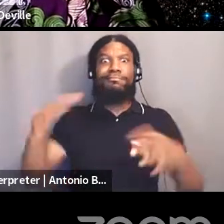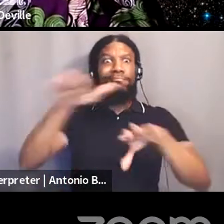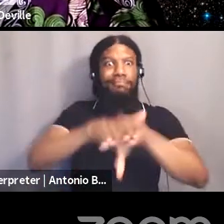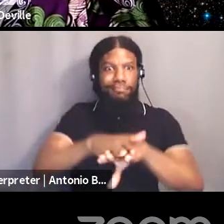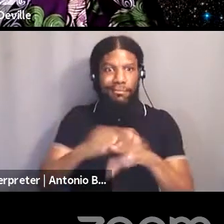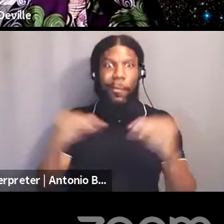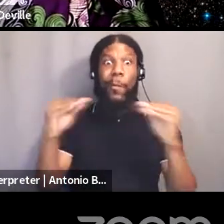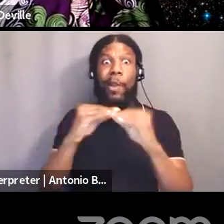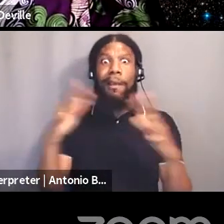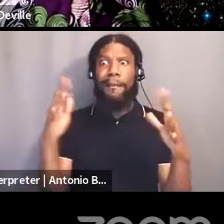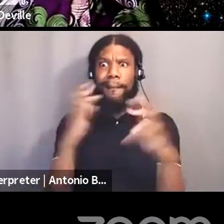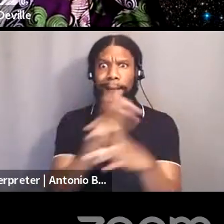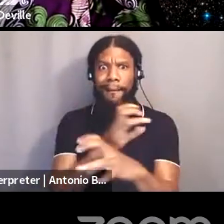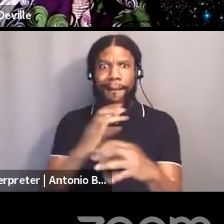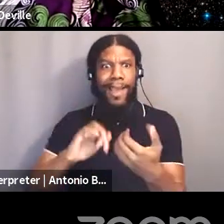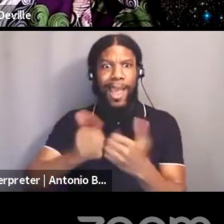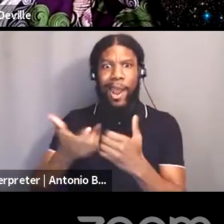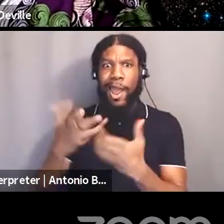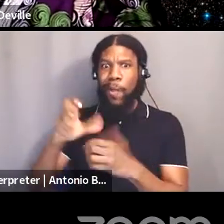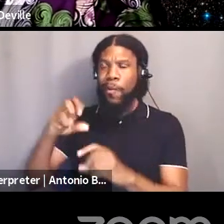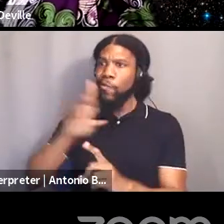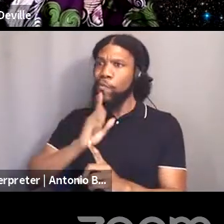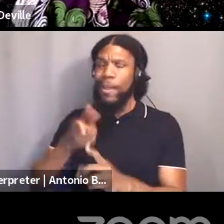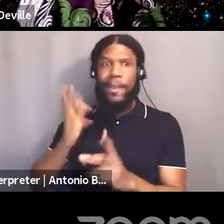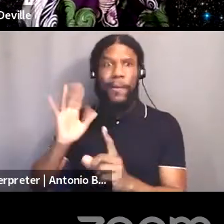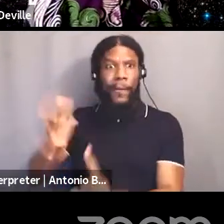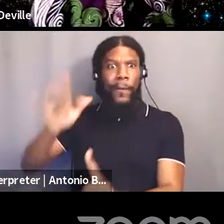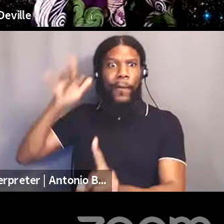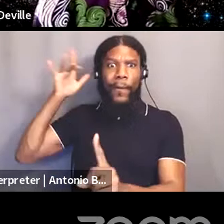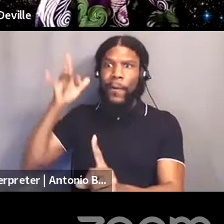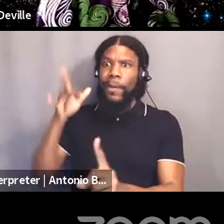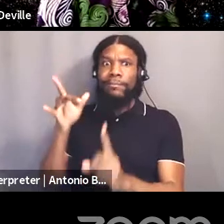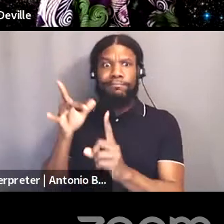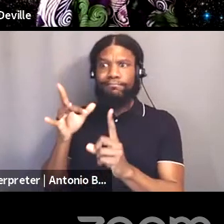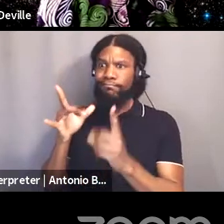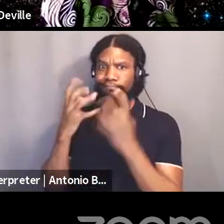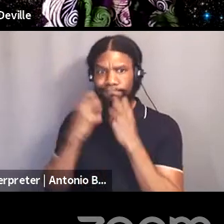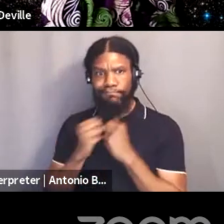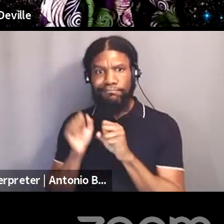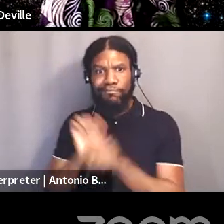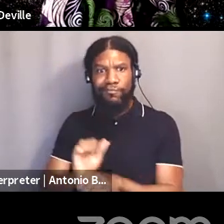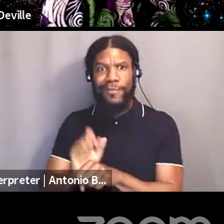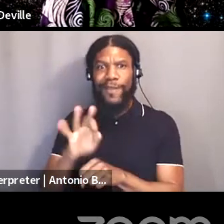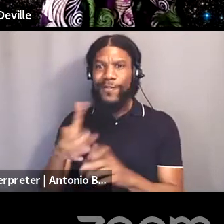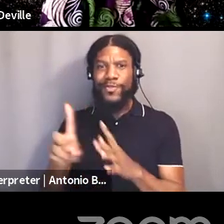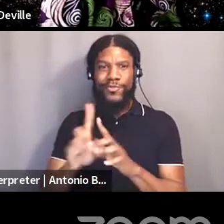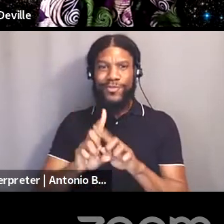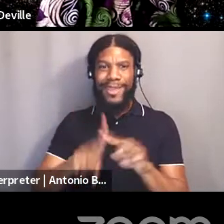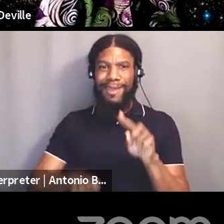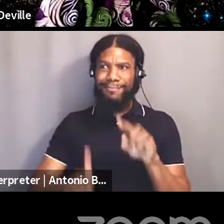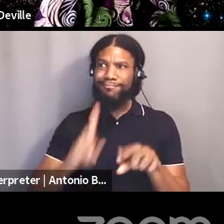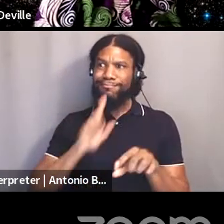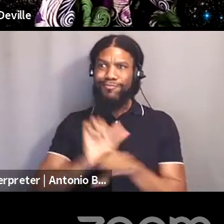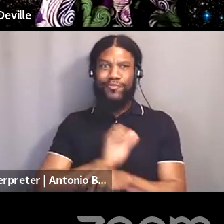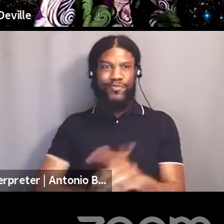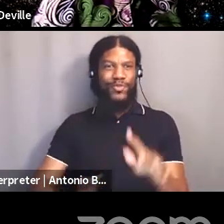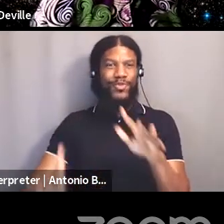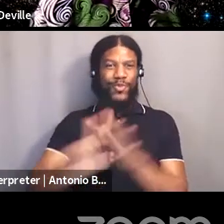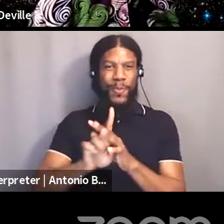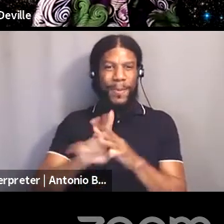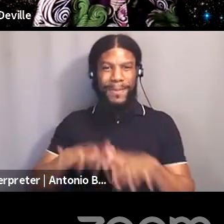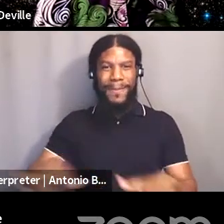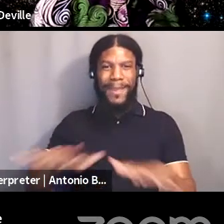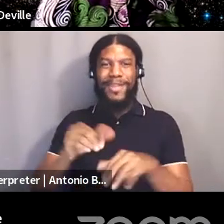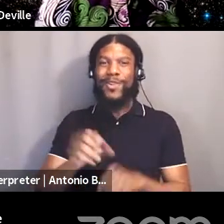monumental work when you can't physically be in the space. So that was a real challenge. But I